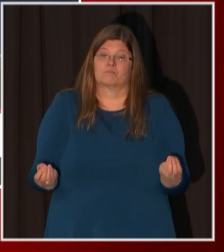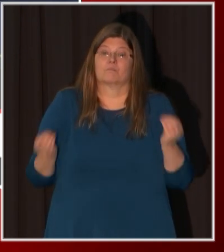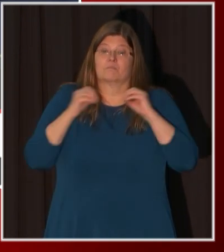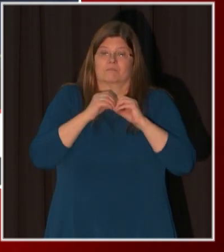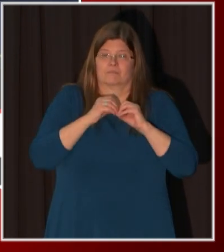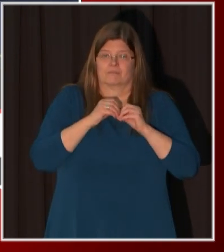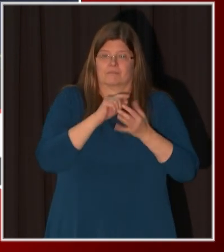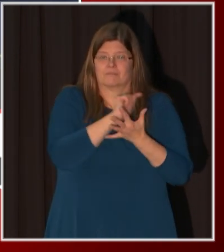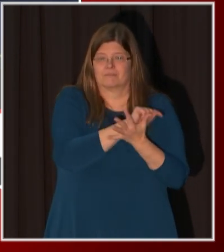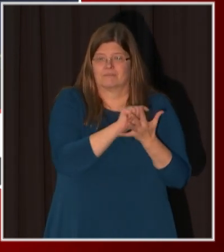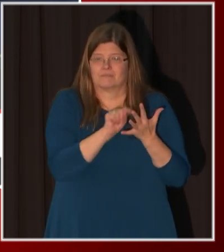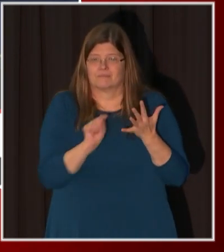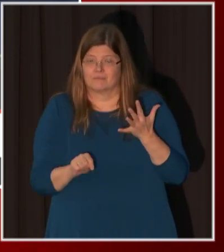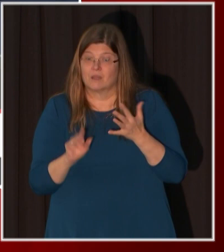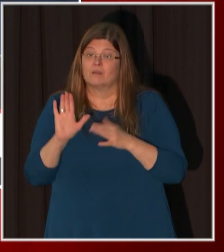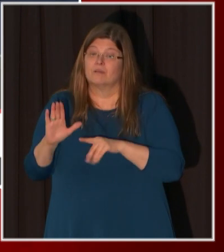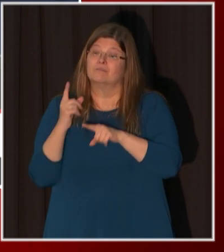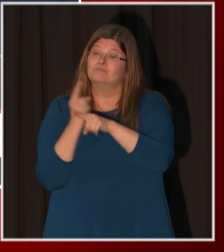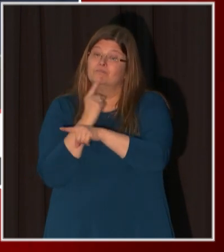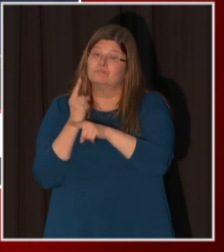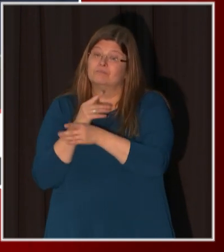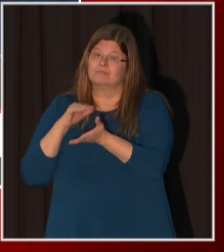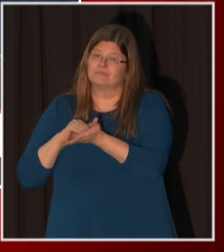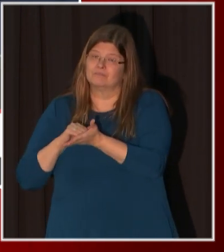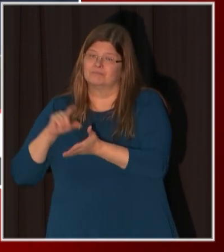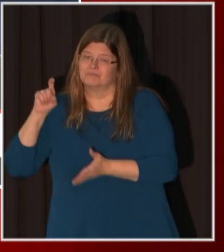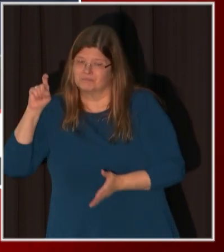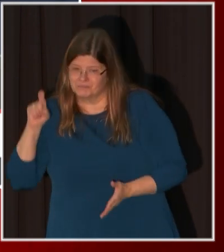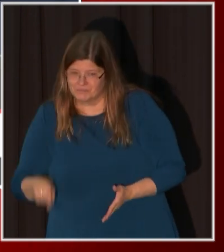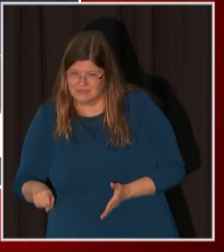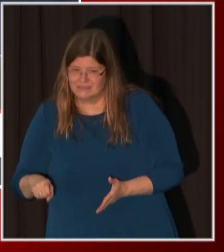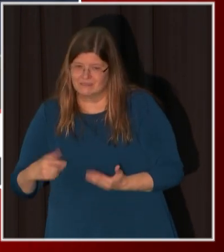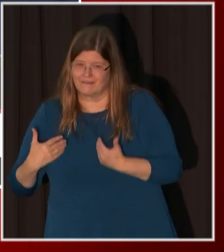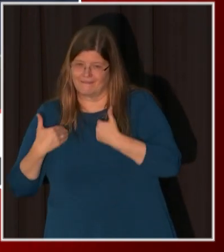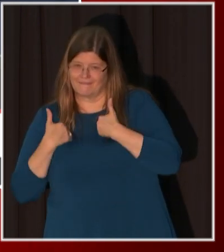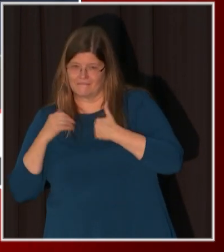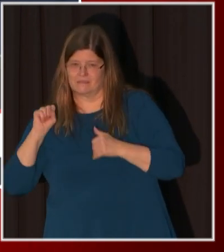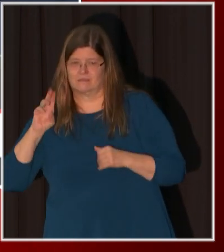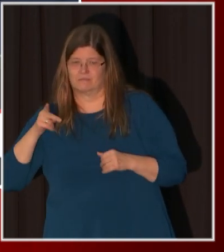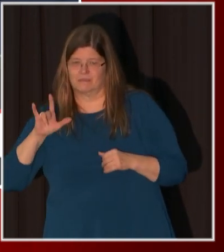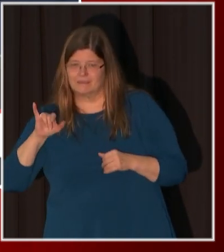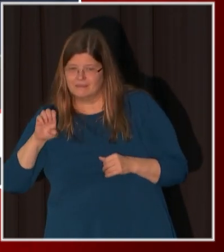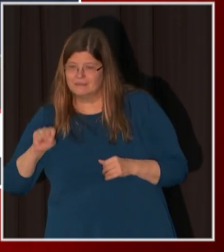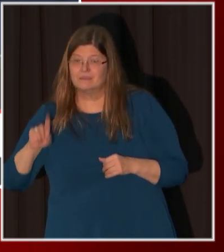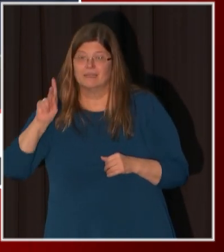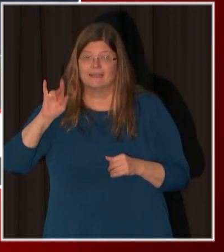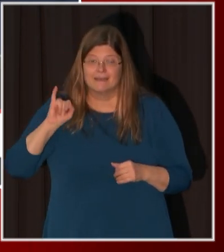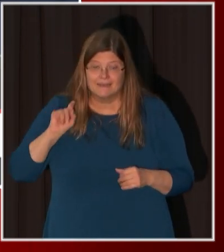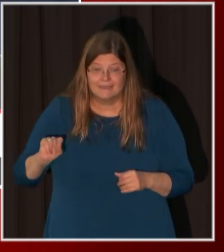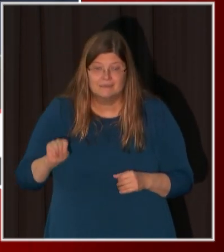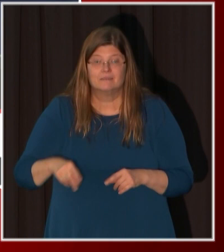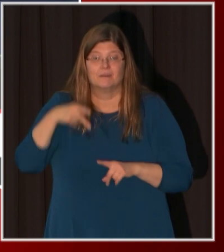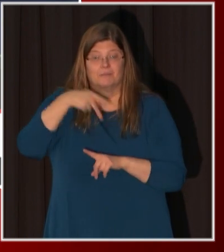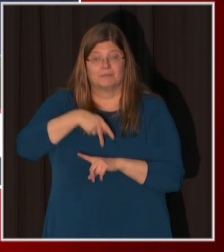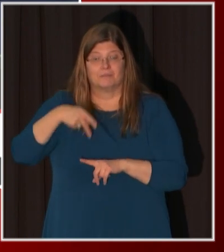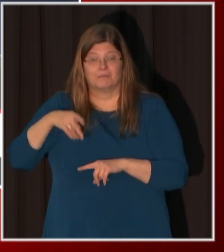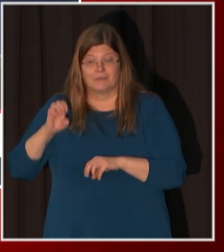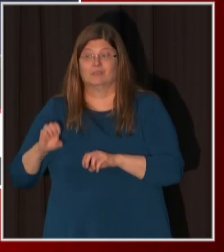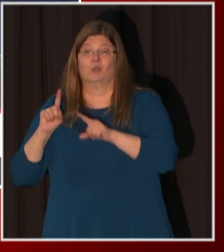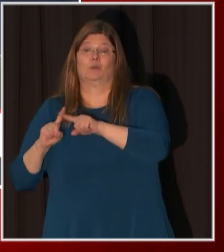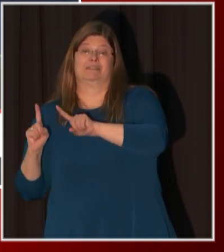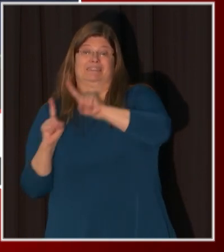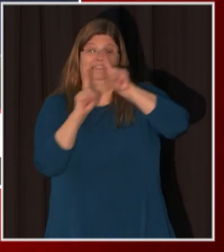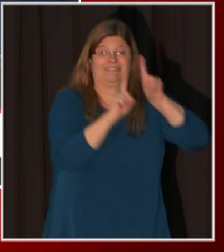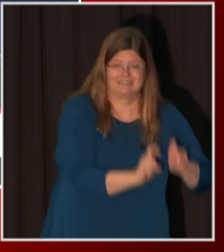doctor also has the supplies and the sampling kits and the personal protective equipment to be able to test you. So as we have